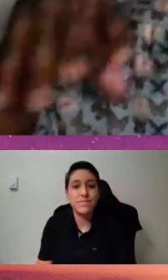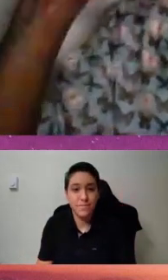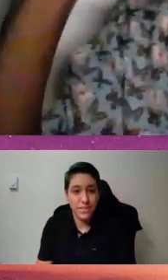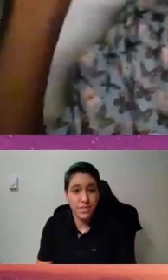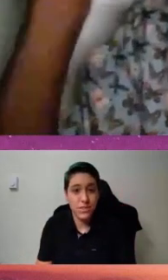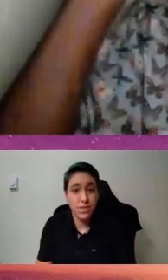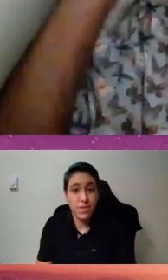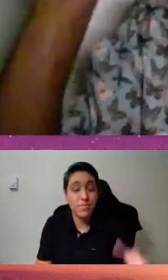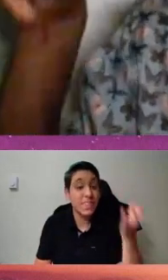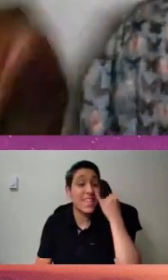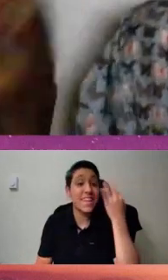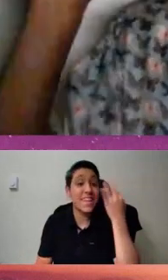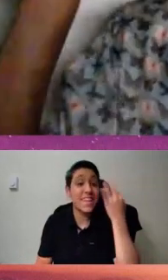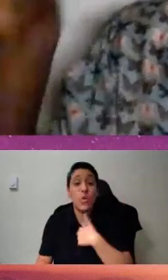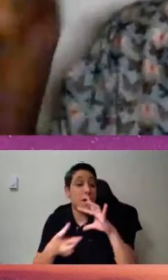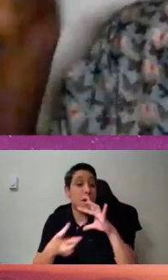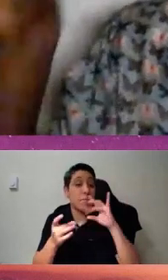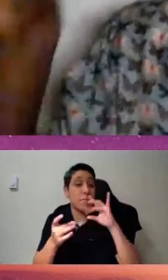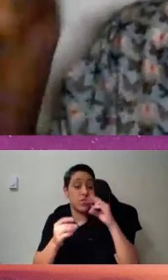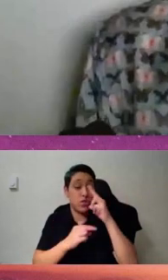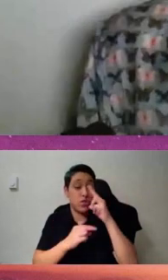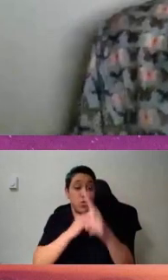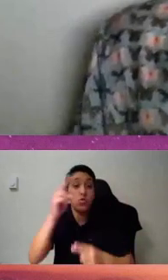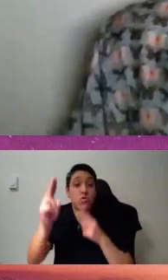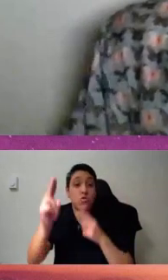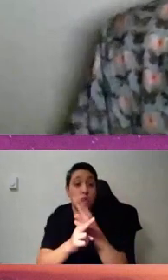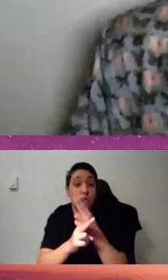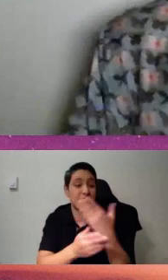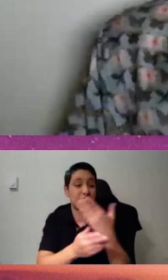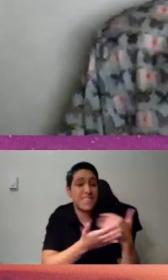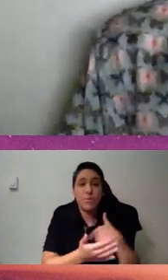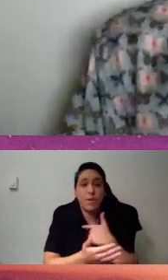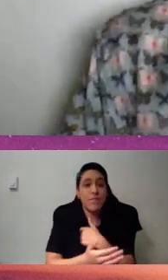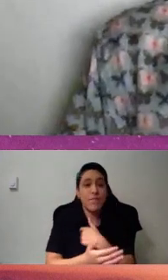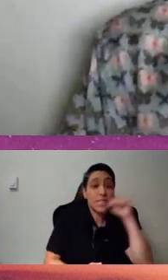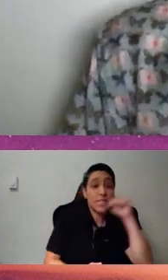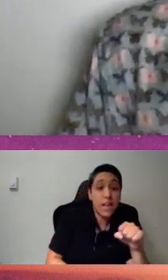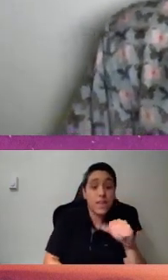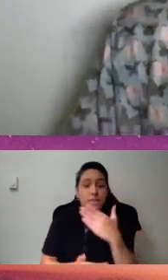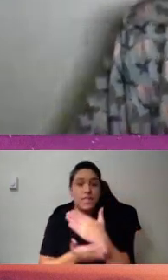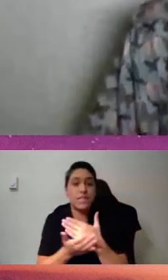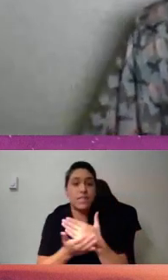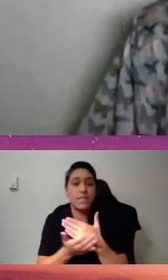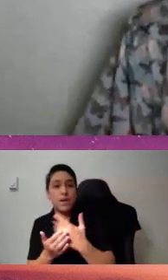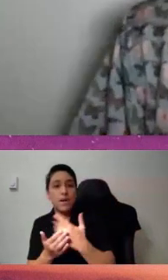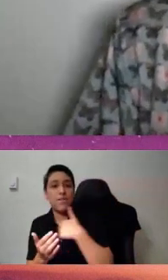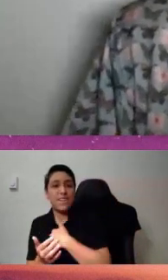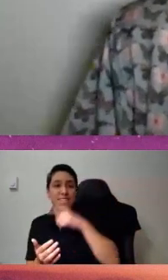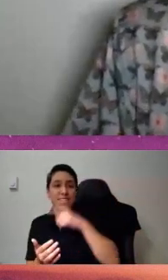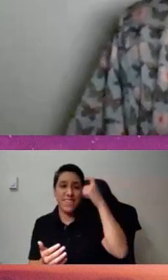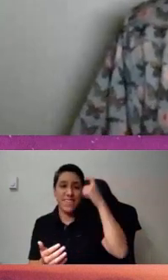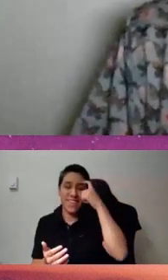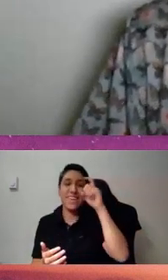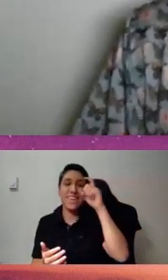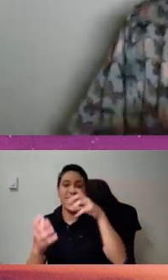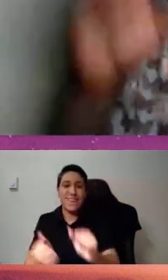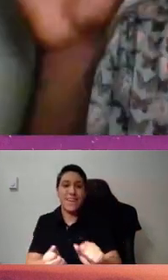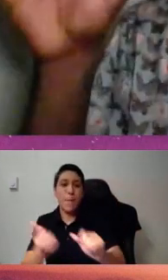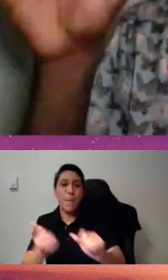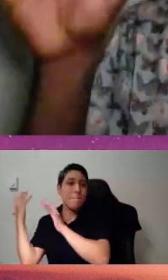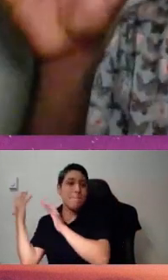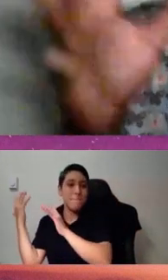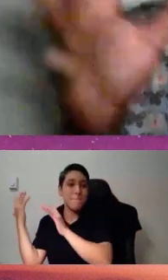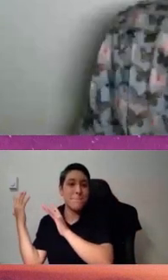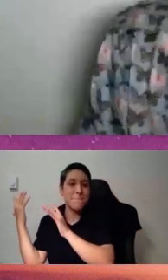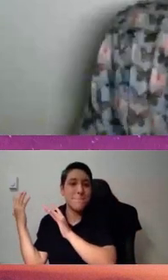universe, and there might be one pole that's love it and another pole that's list it, you're on the list it side of gender. Okay. So what are